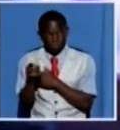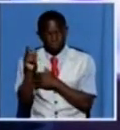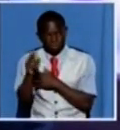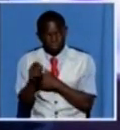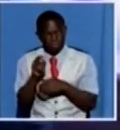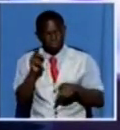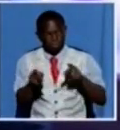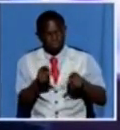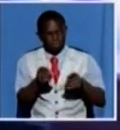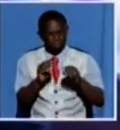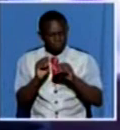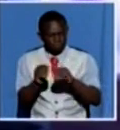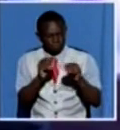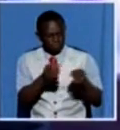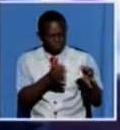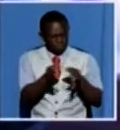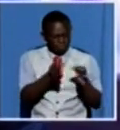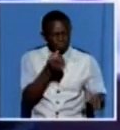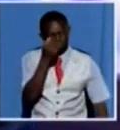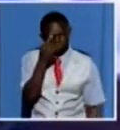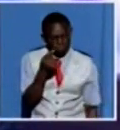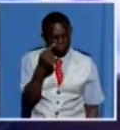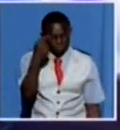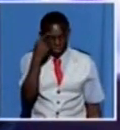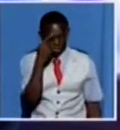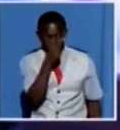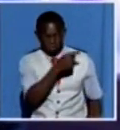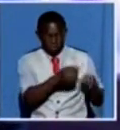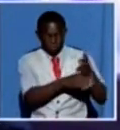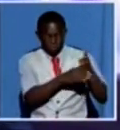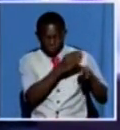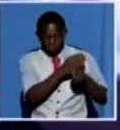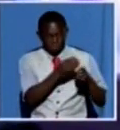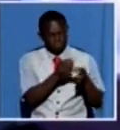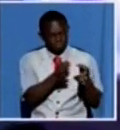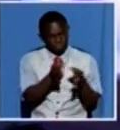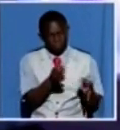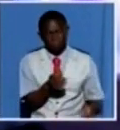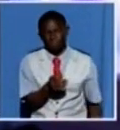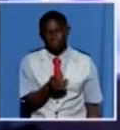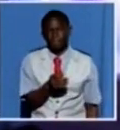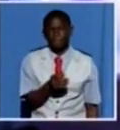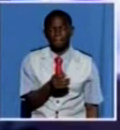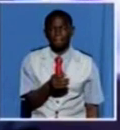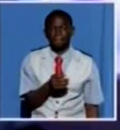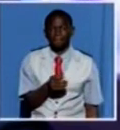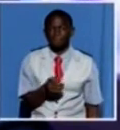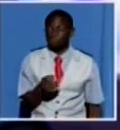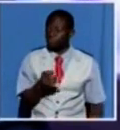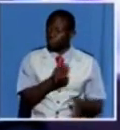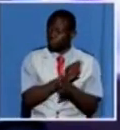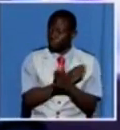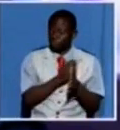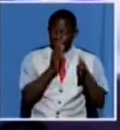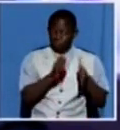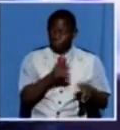where Zambians were comparing a residency to a toll plaza which has sophisticated equipment. I